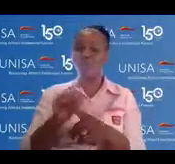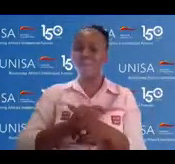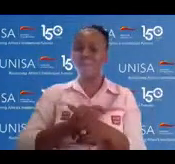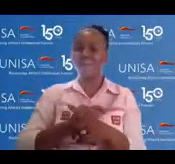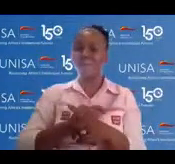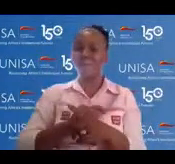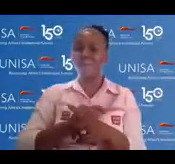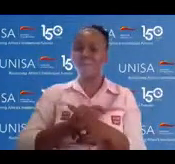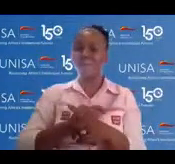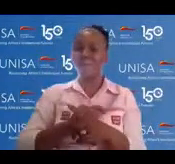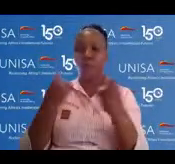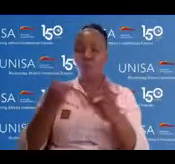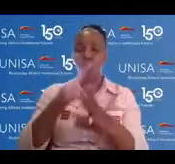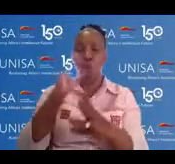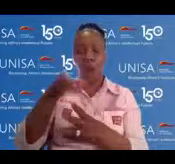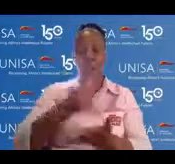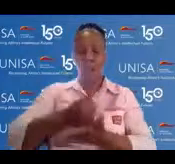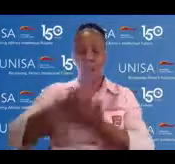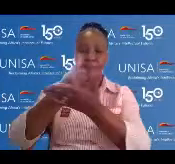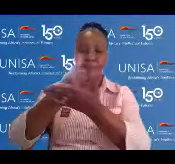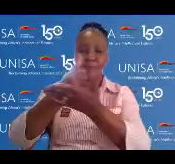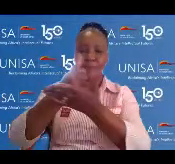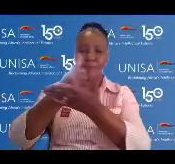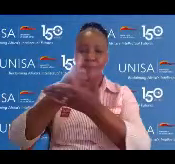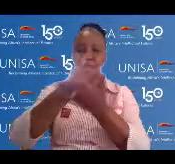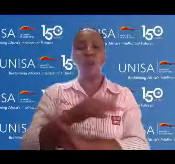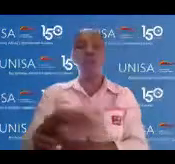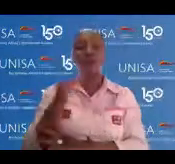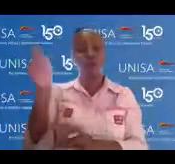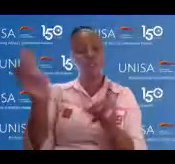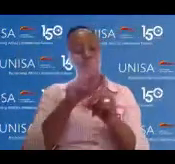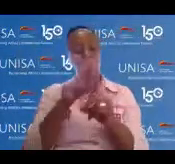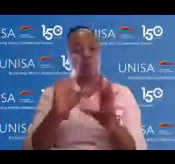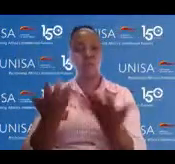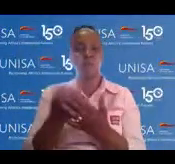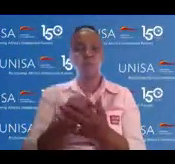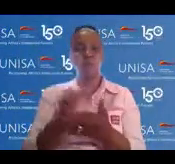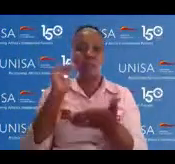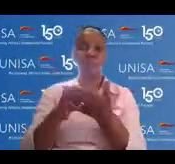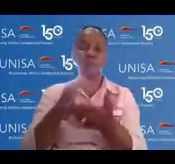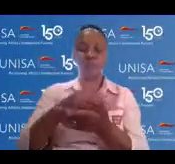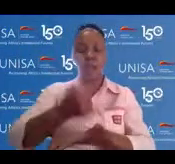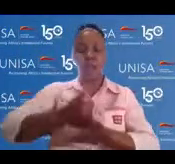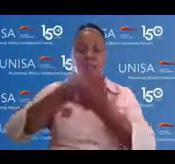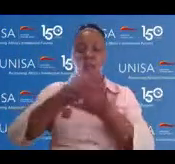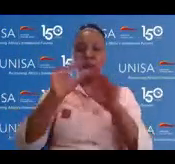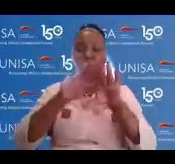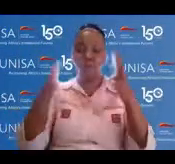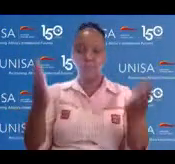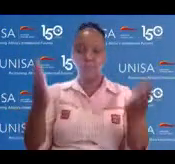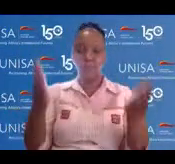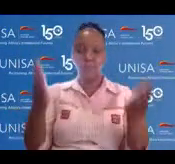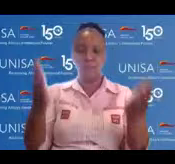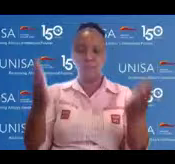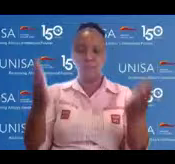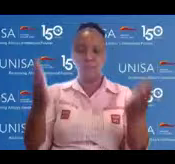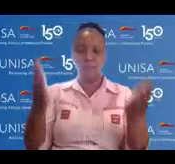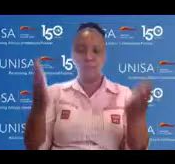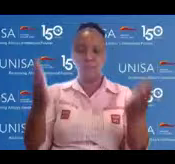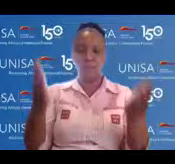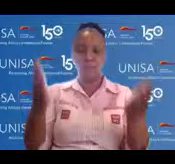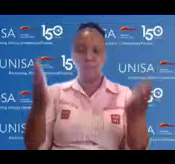you. Now you're going to notice that if you reach out to the help desk, you're going to receive an automated